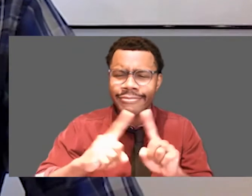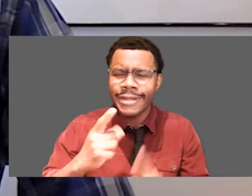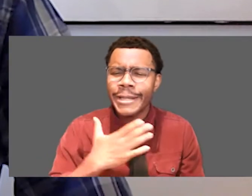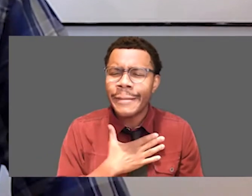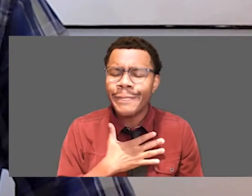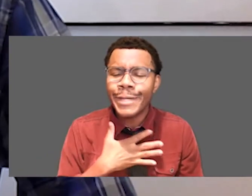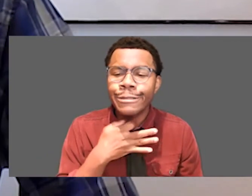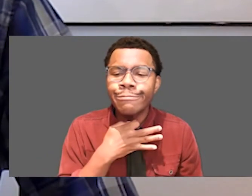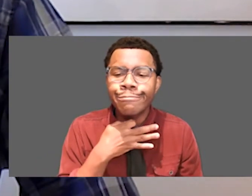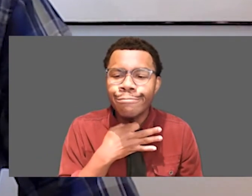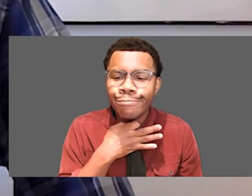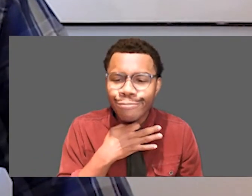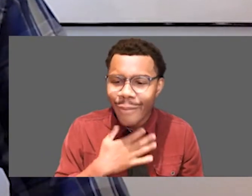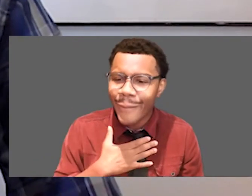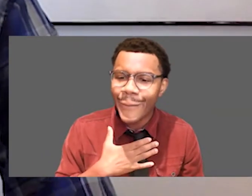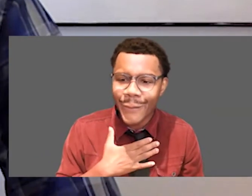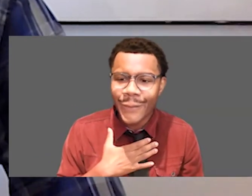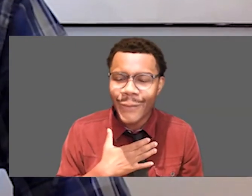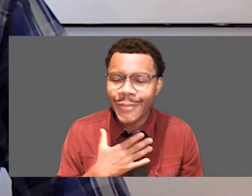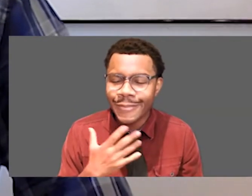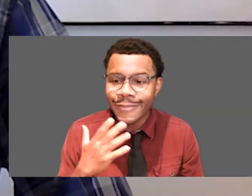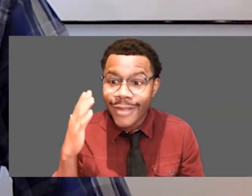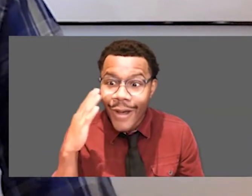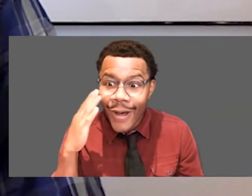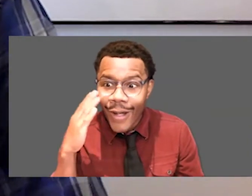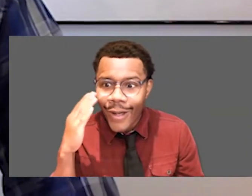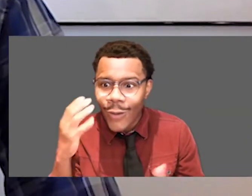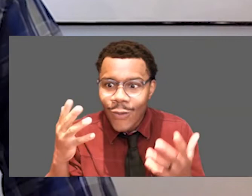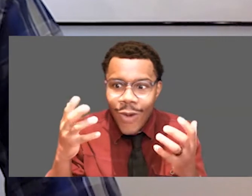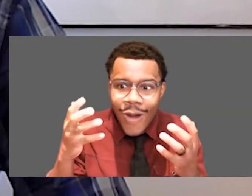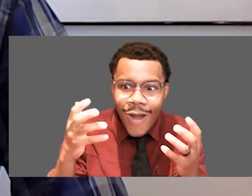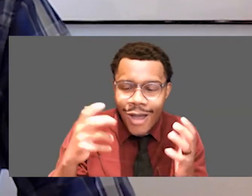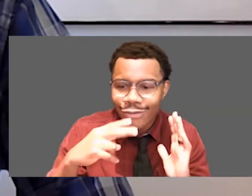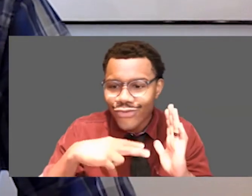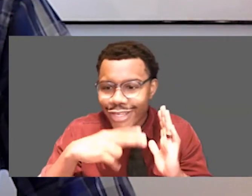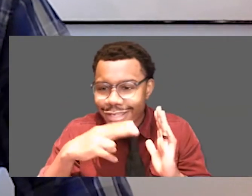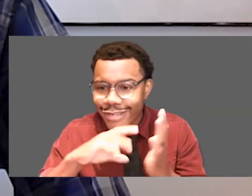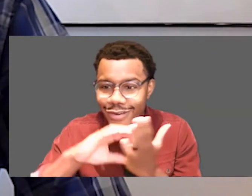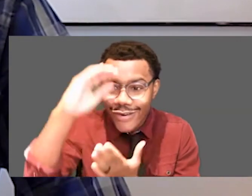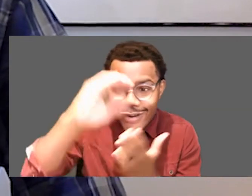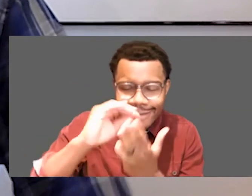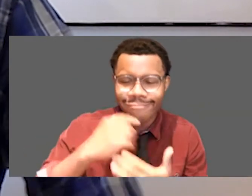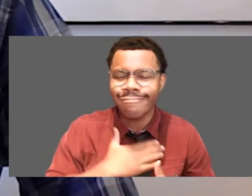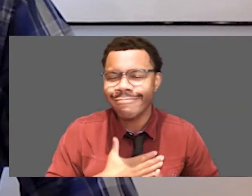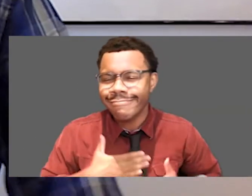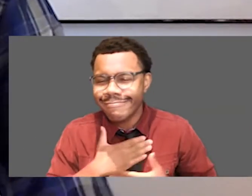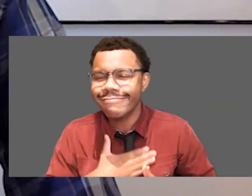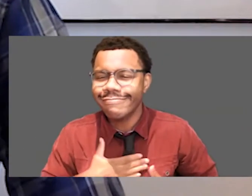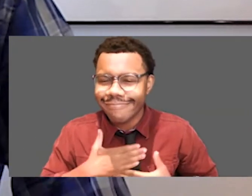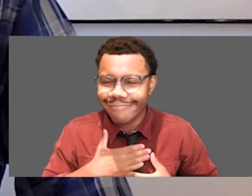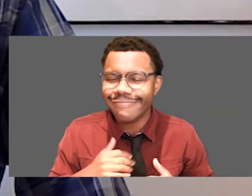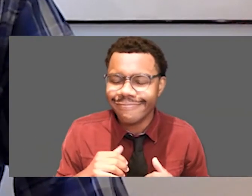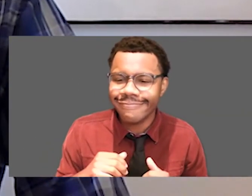and inquisitive child. I was hungry for knowledge and loved reading and learning. Because of this, I